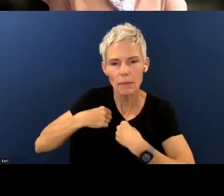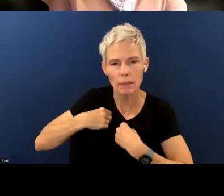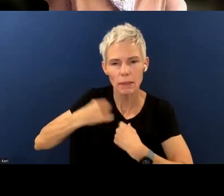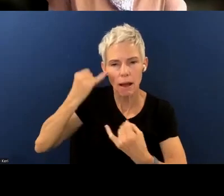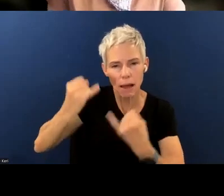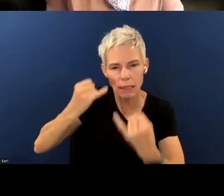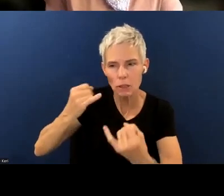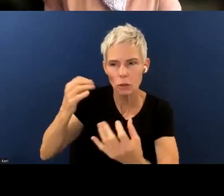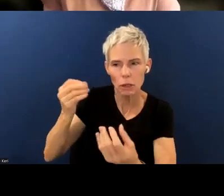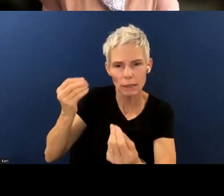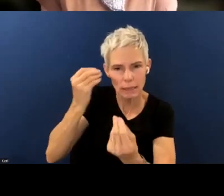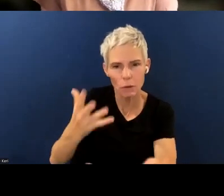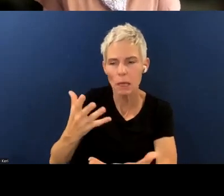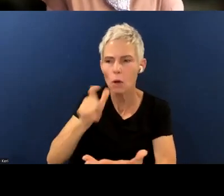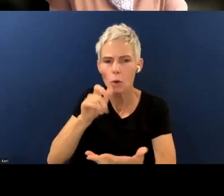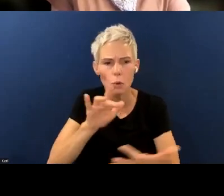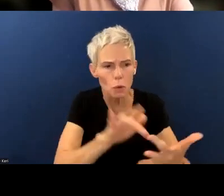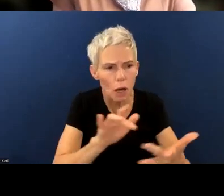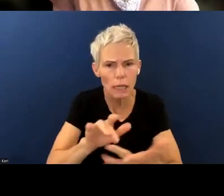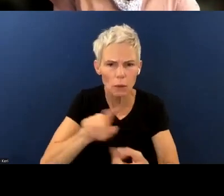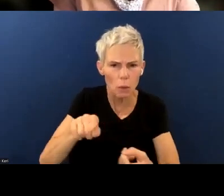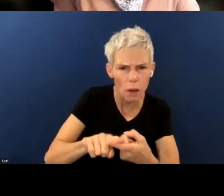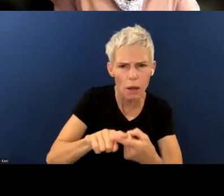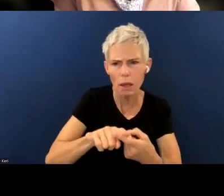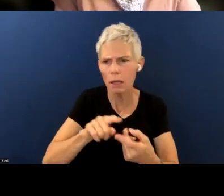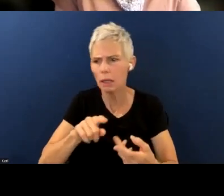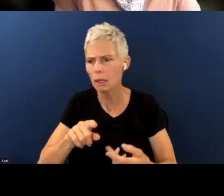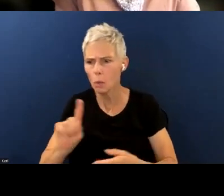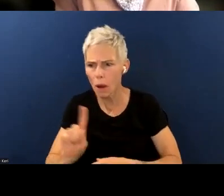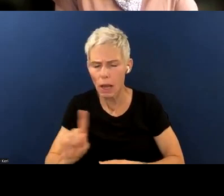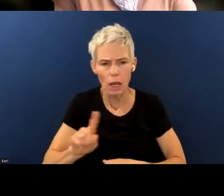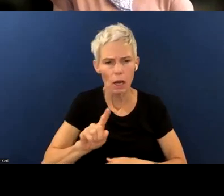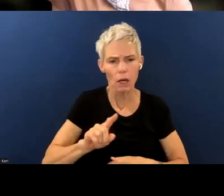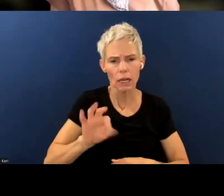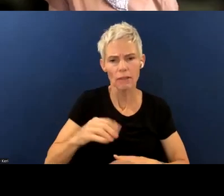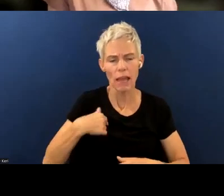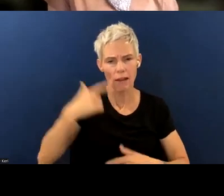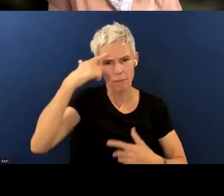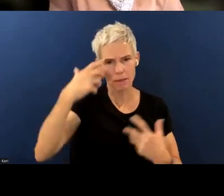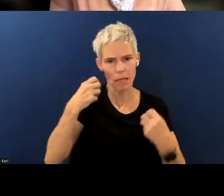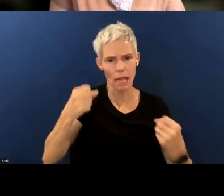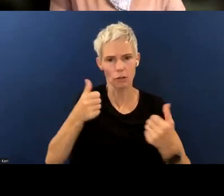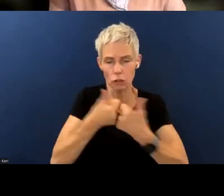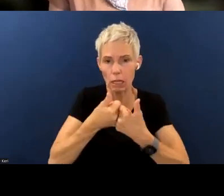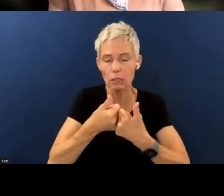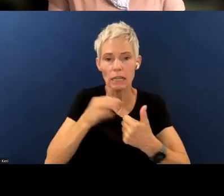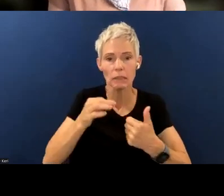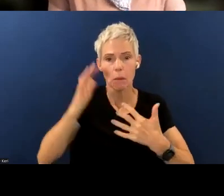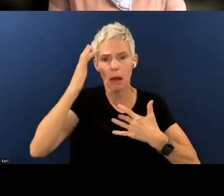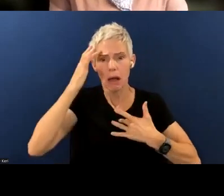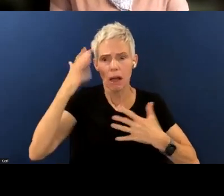when and how for different types of mental health challenges, general information about mental health. So if somebody's having a panic attack